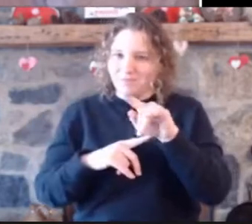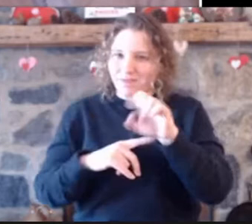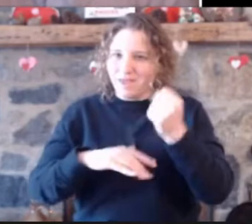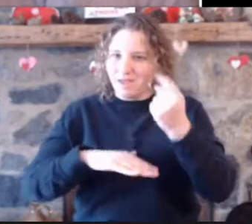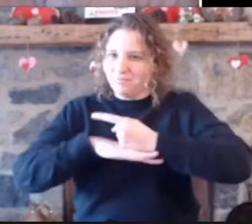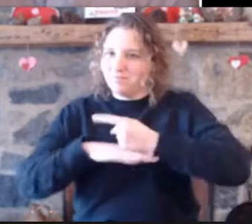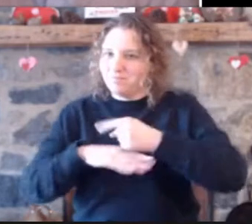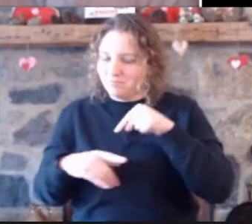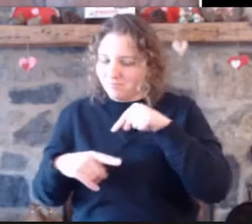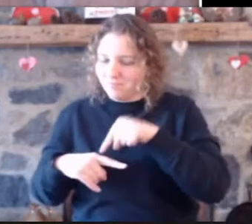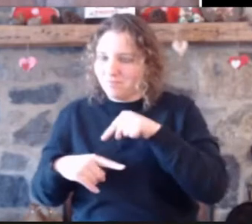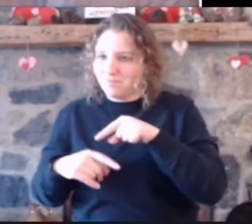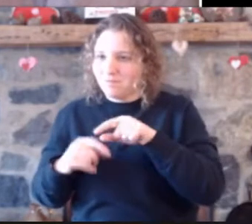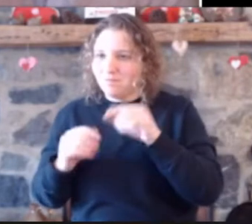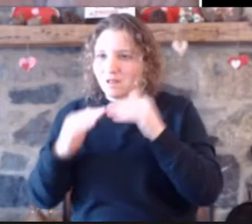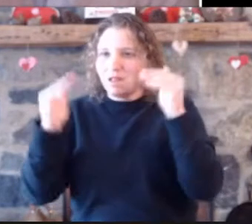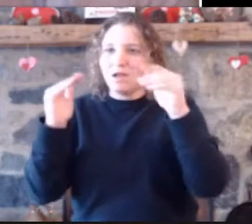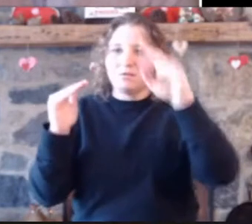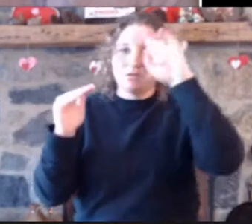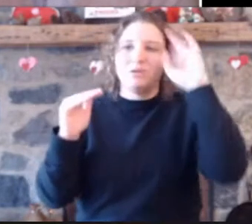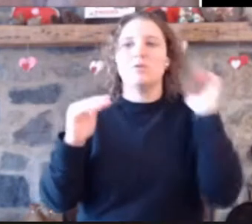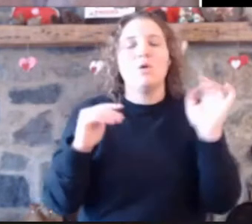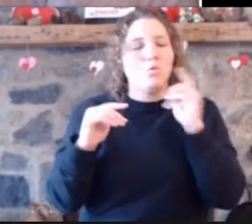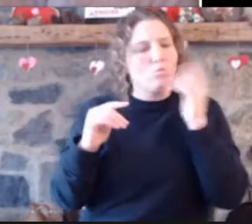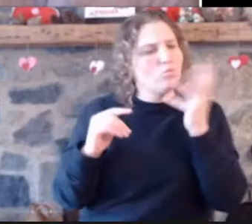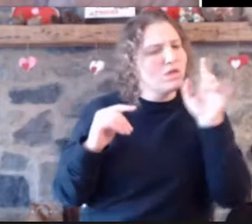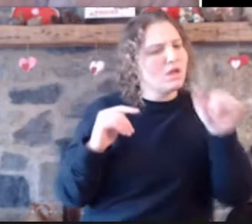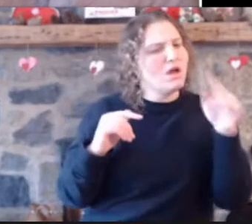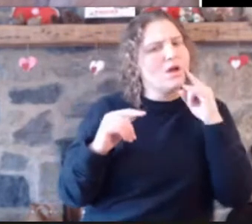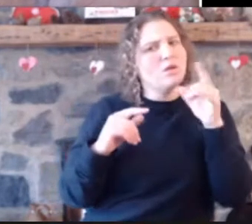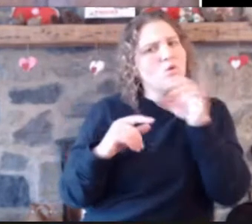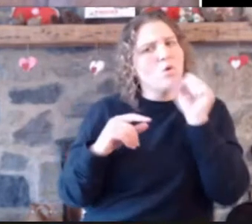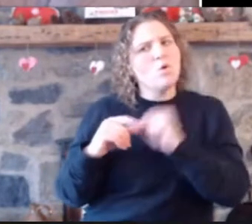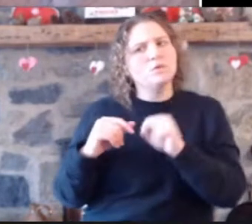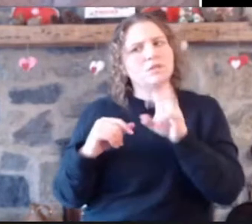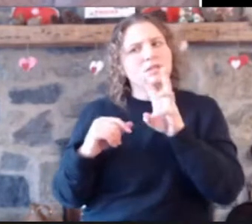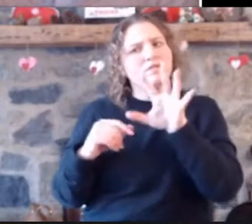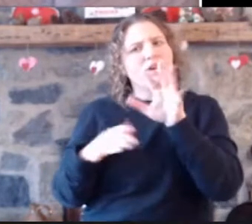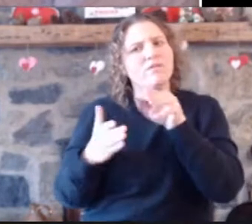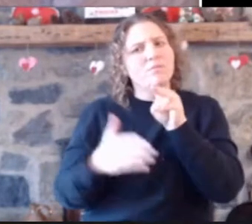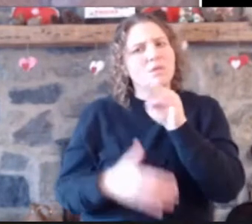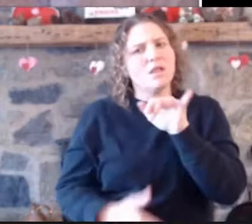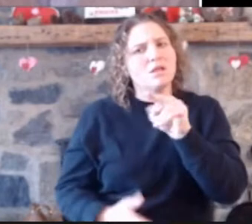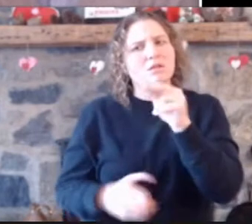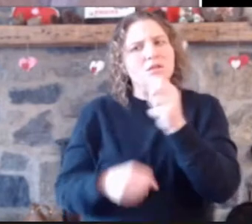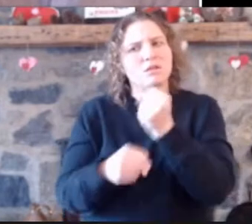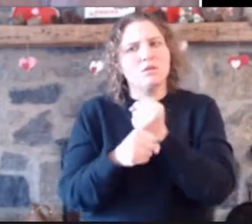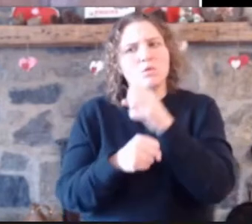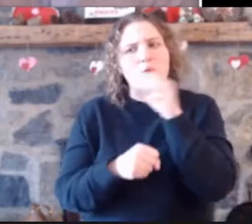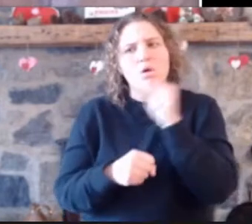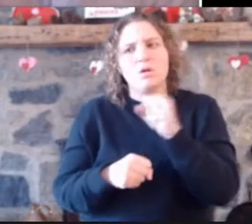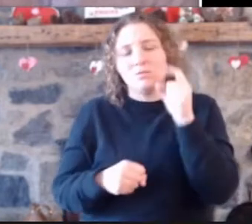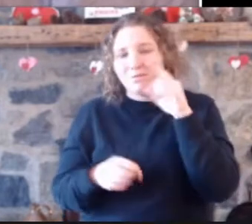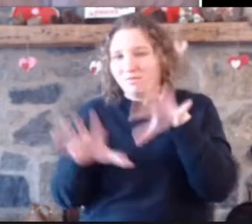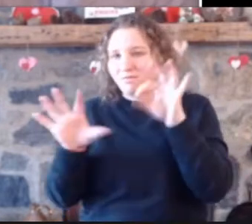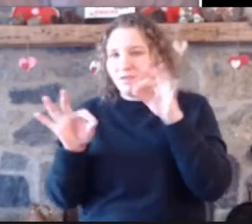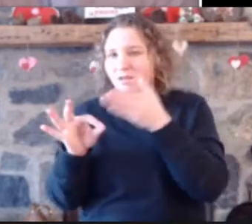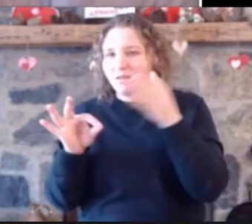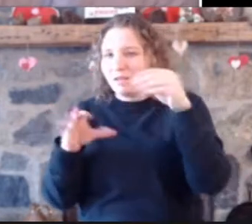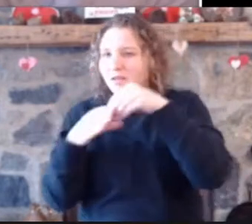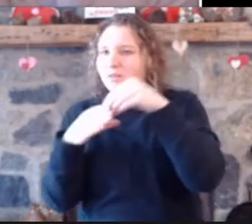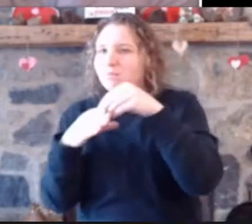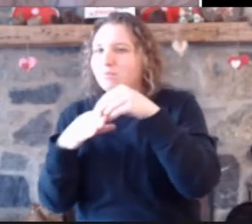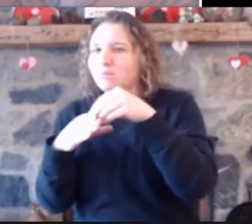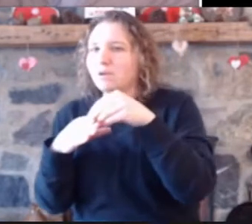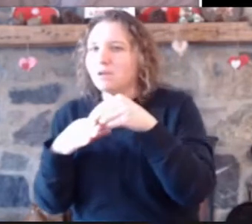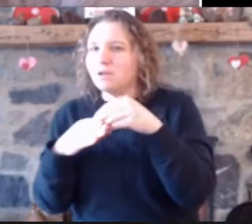hey, what's this? Well, how old is it? Oh, well, it's 65 million years old. Well, how do you know? Because of the fossil that's in it.